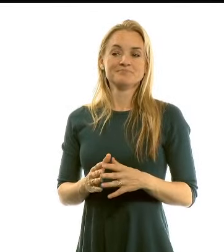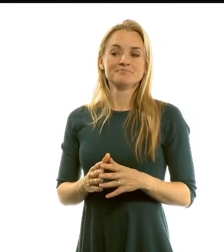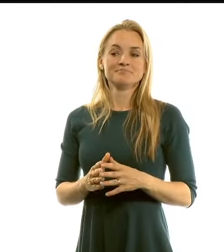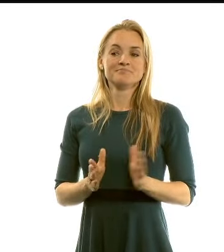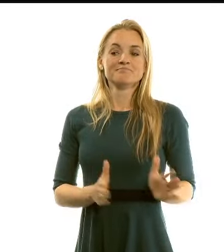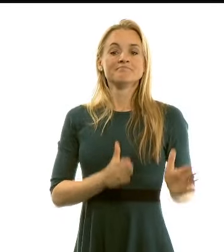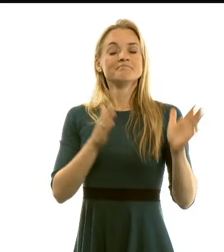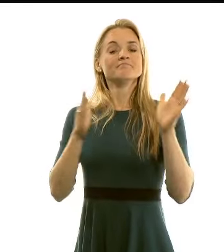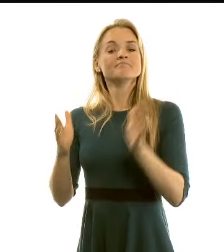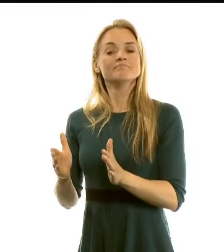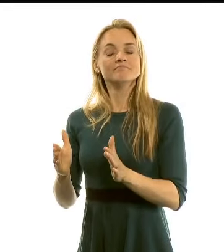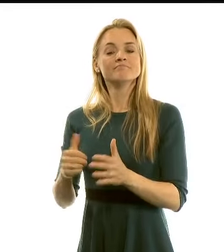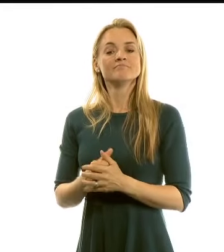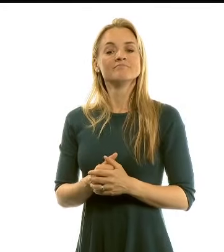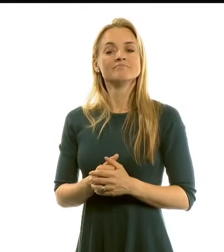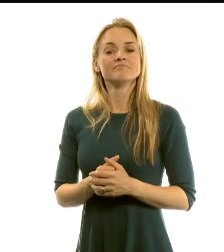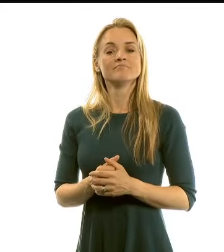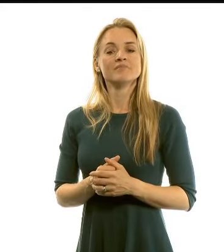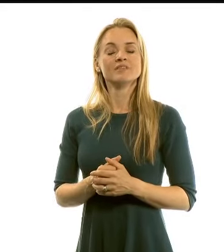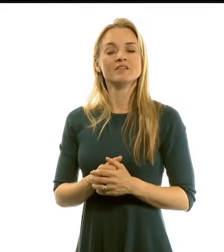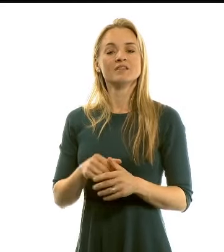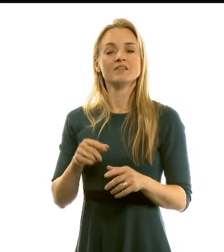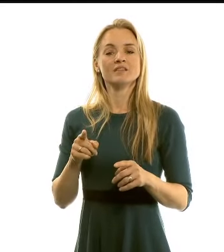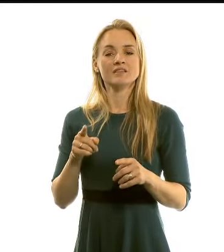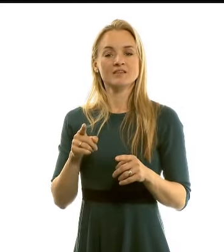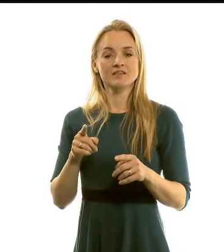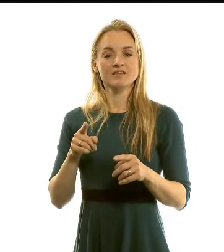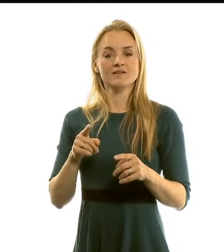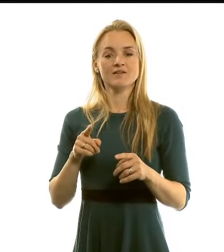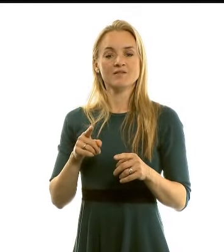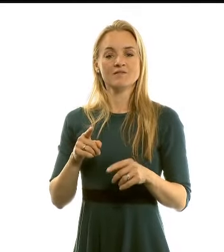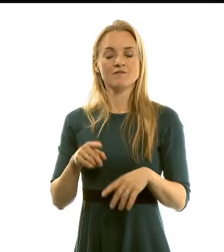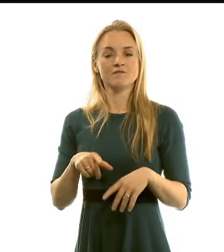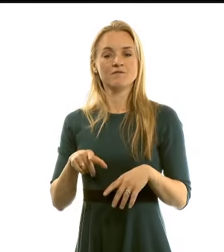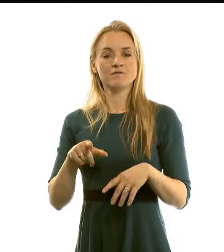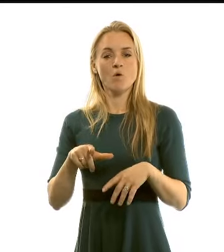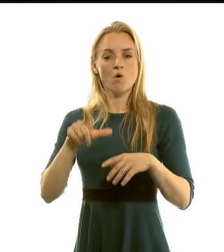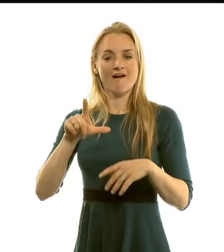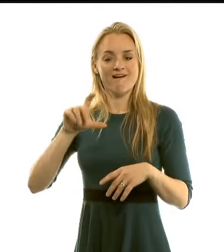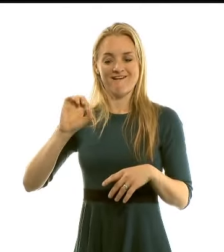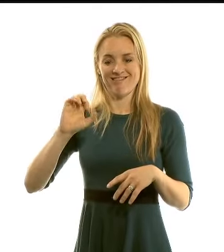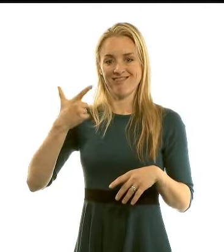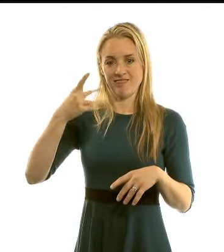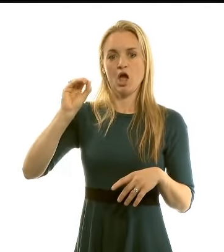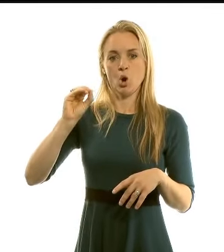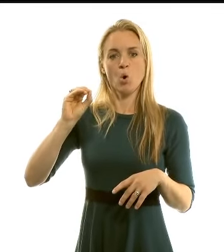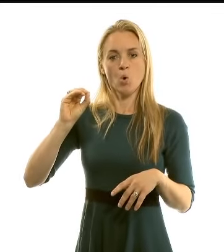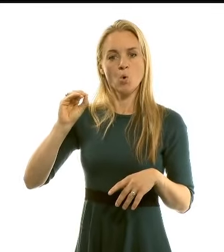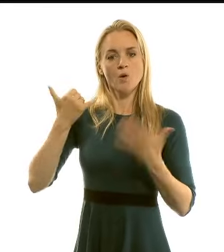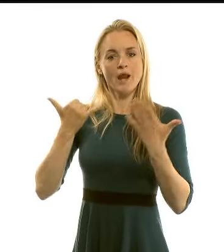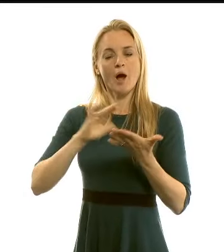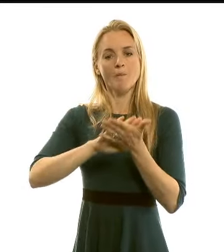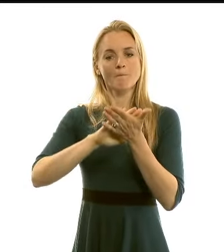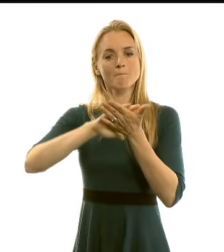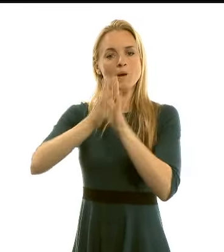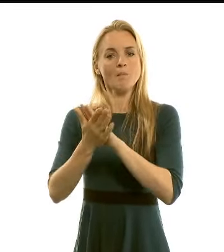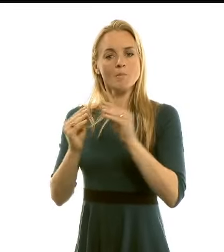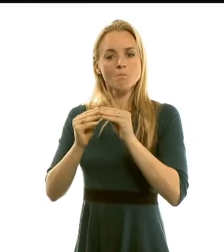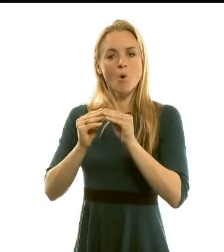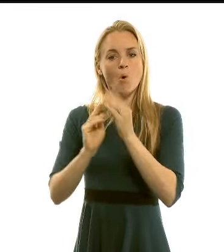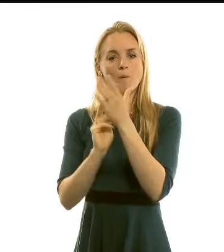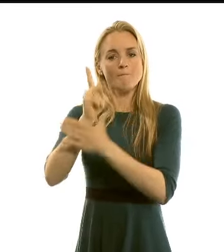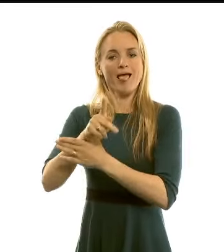And speaking of plants, the masterpiece makers in the LEGO art team have gone decidedly botanical and they've made some floral-themed art kits. Now,